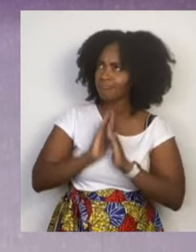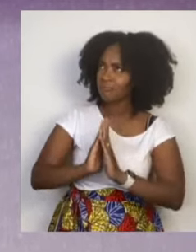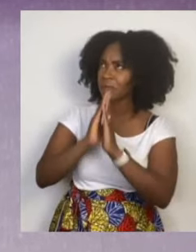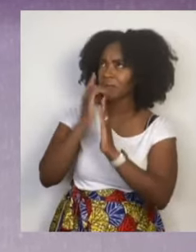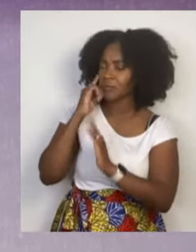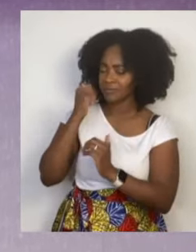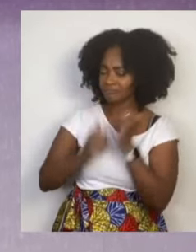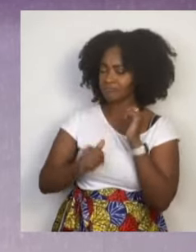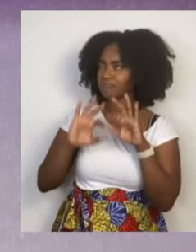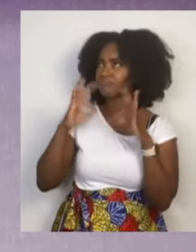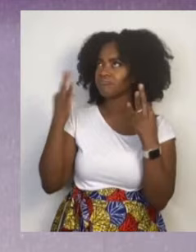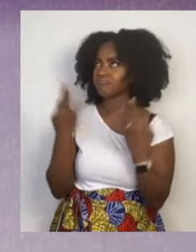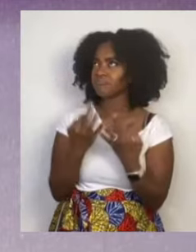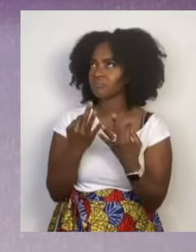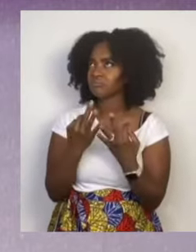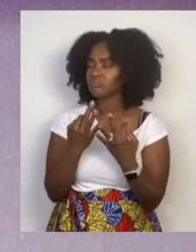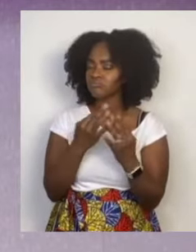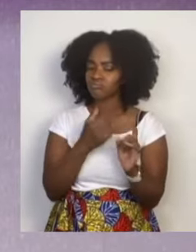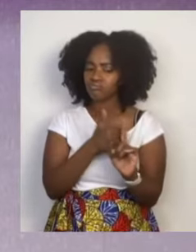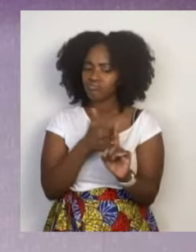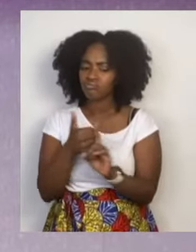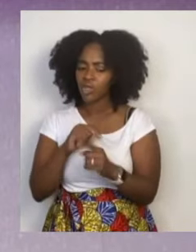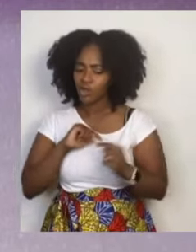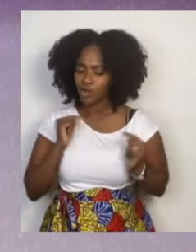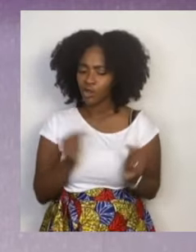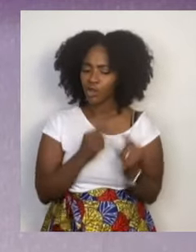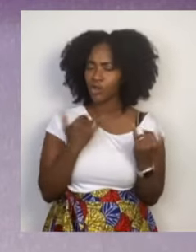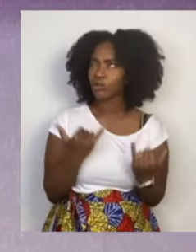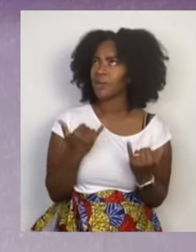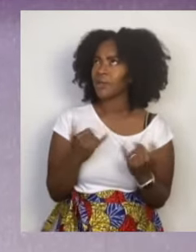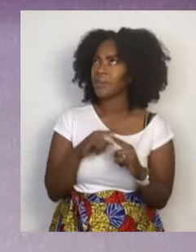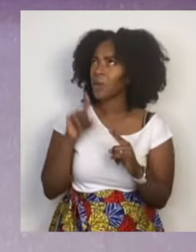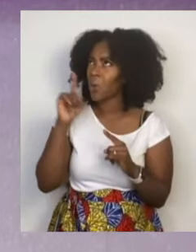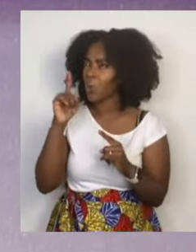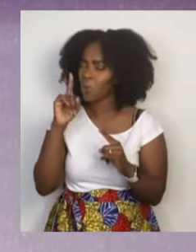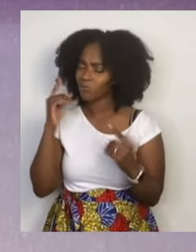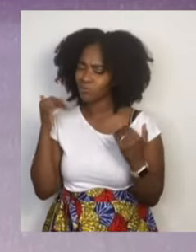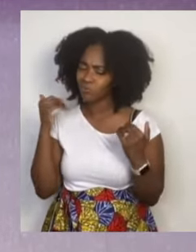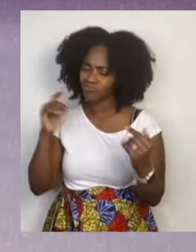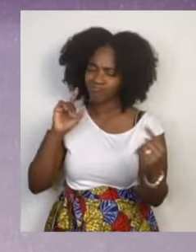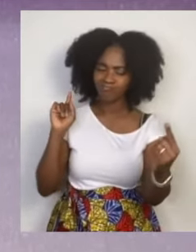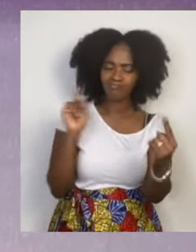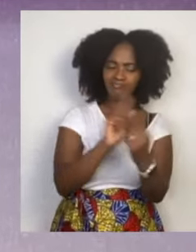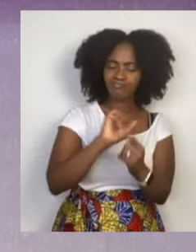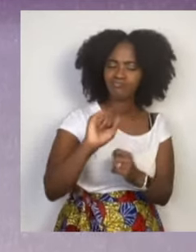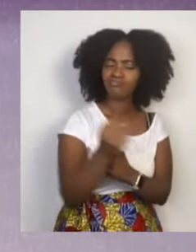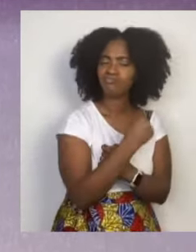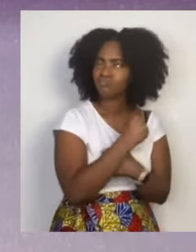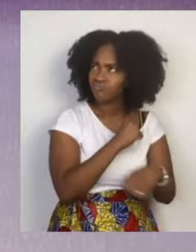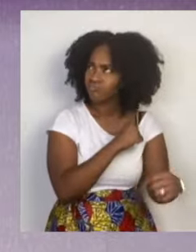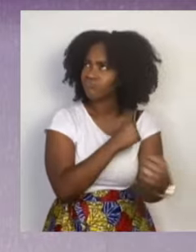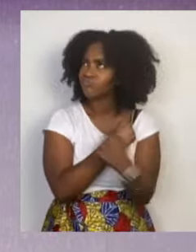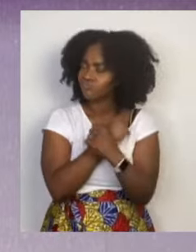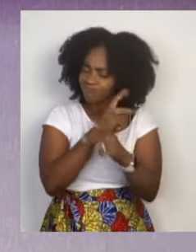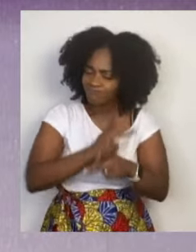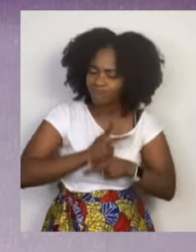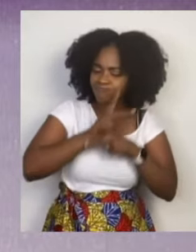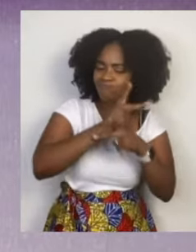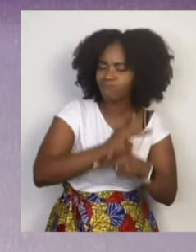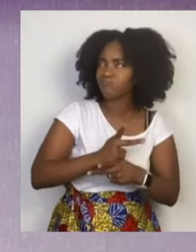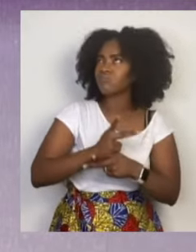that you will embrace them, that you will wrap your arms around them. Father, that you would give the peace that passes